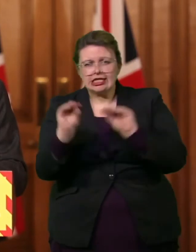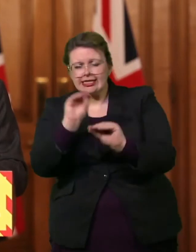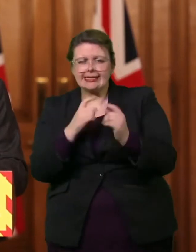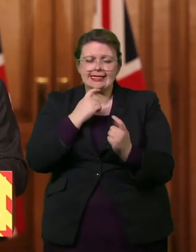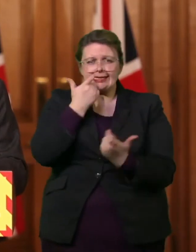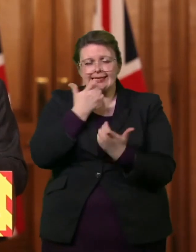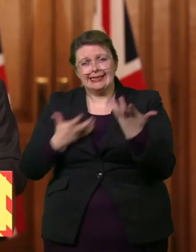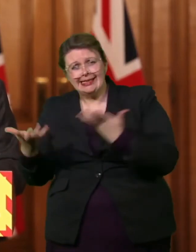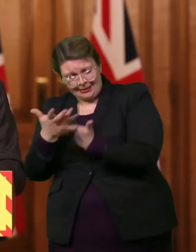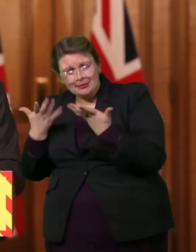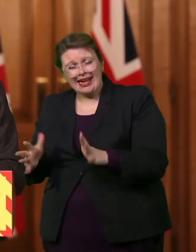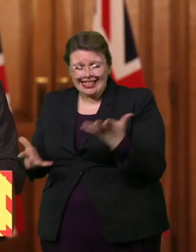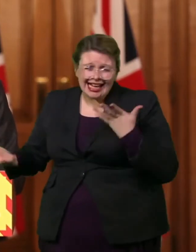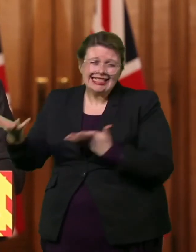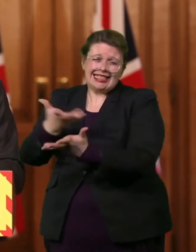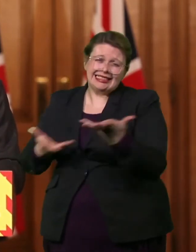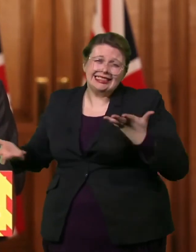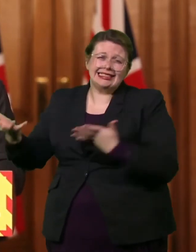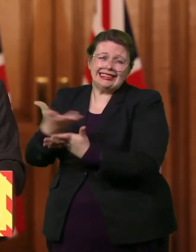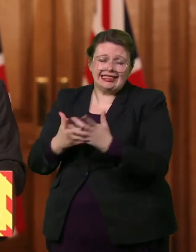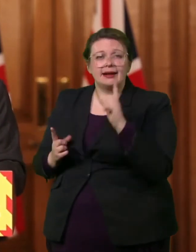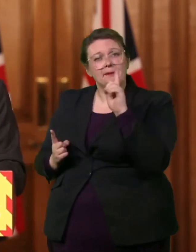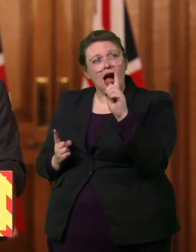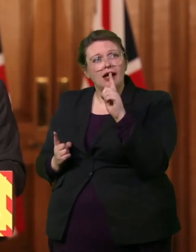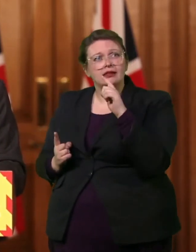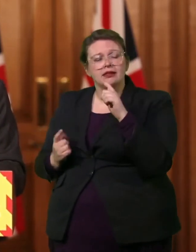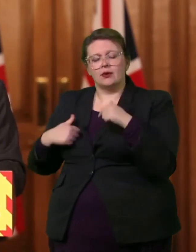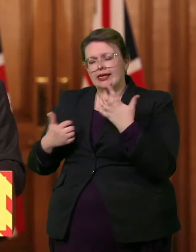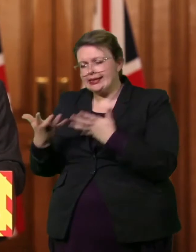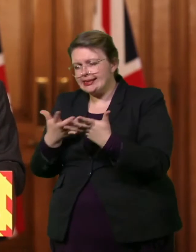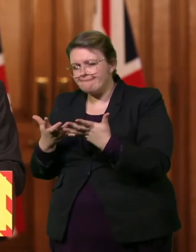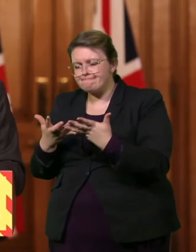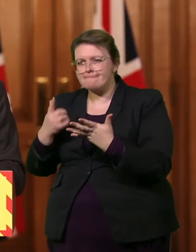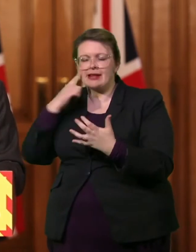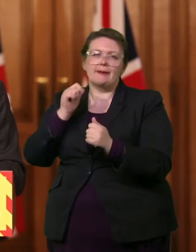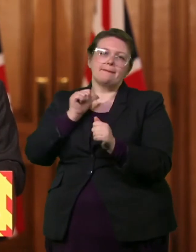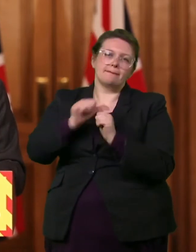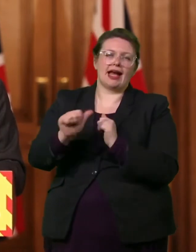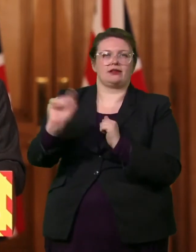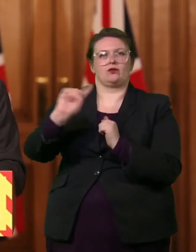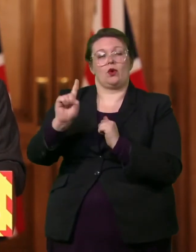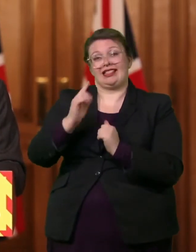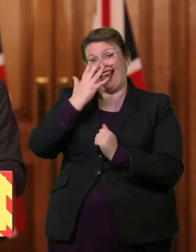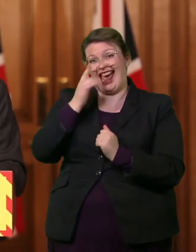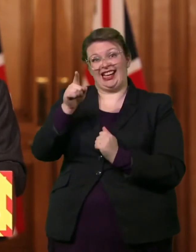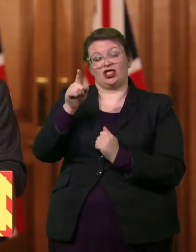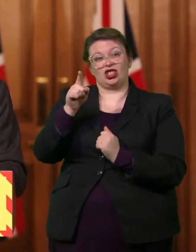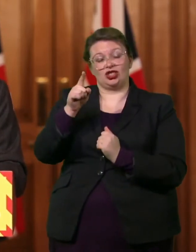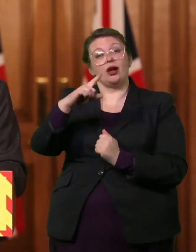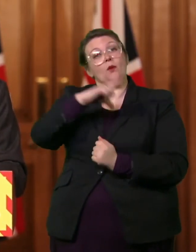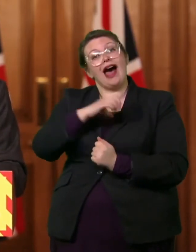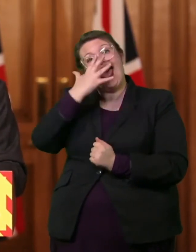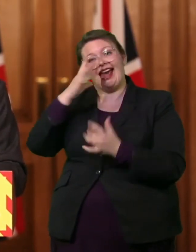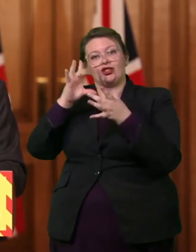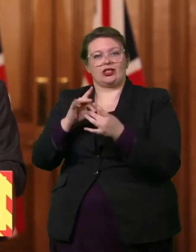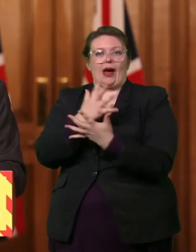do, the moral thing to do, is to make sure that we save the most lives. And the JCVI looked at